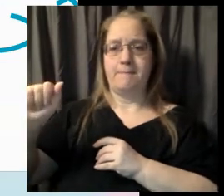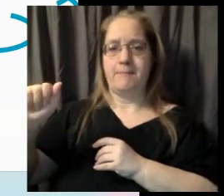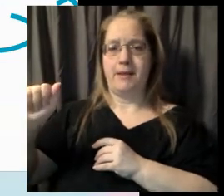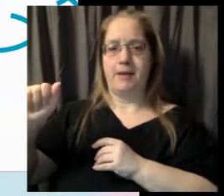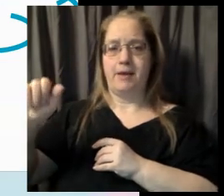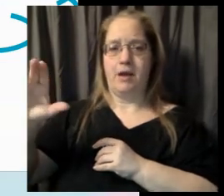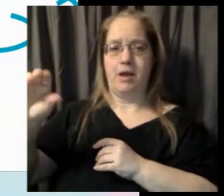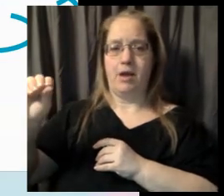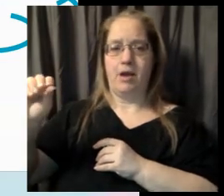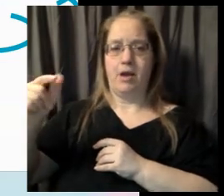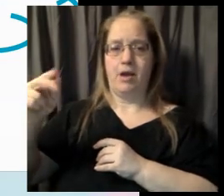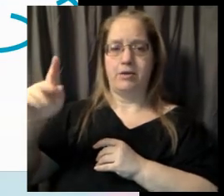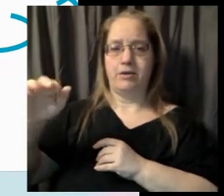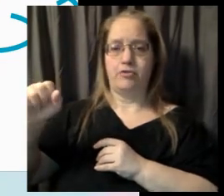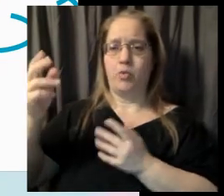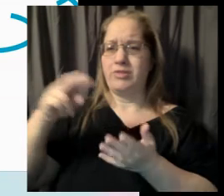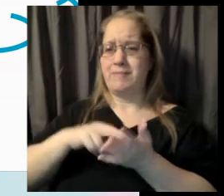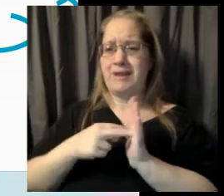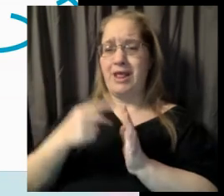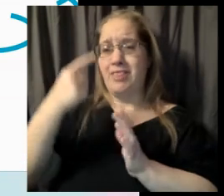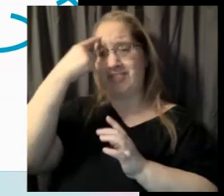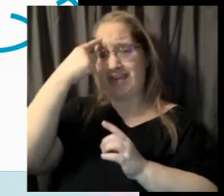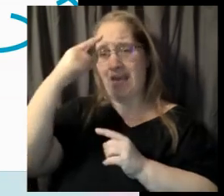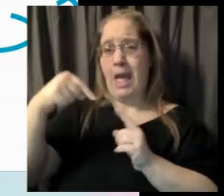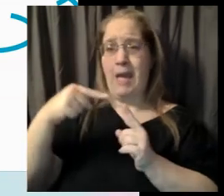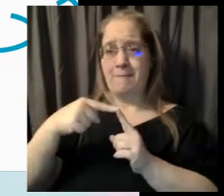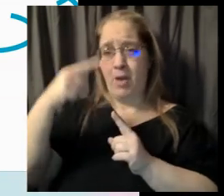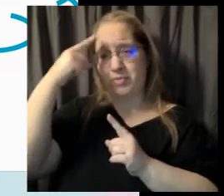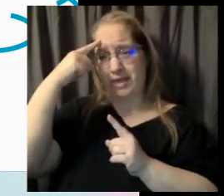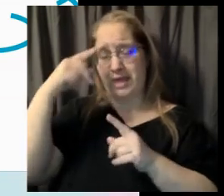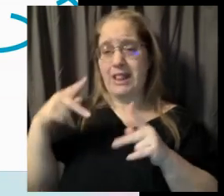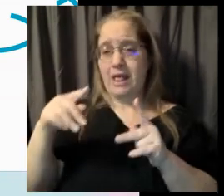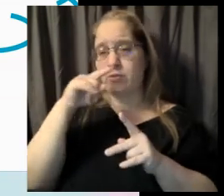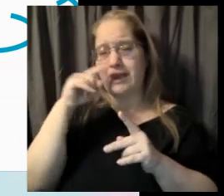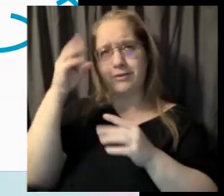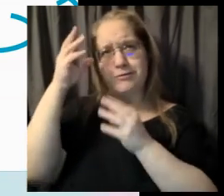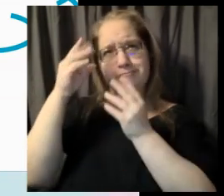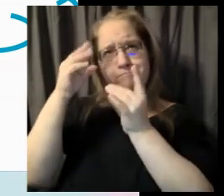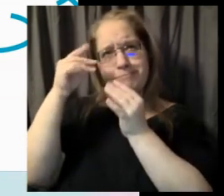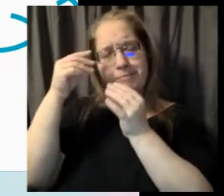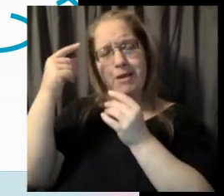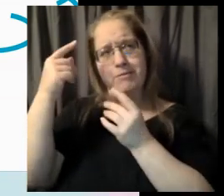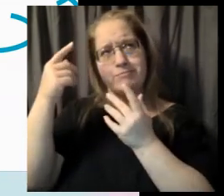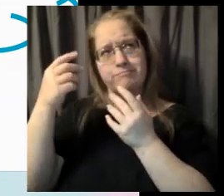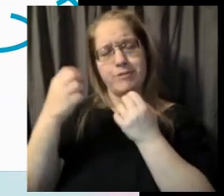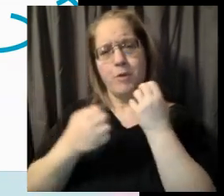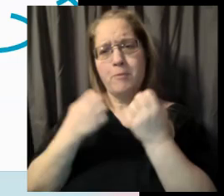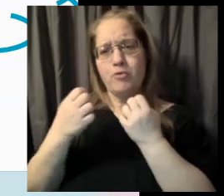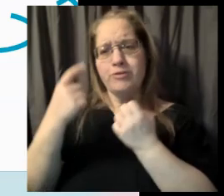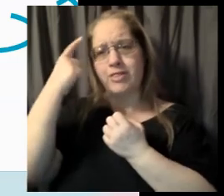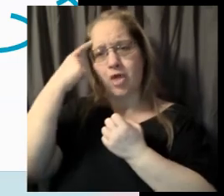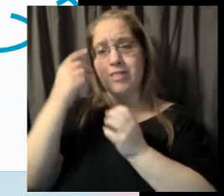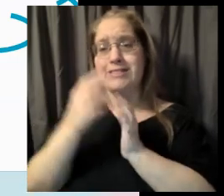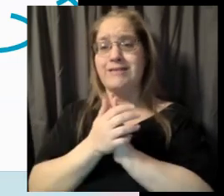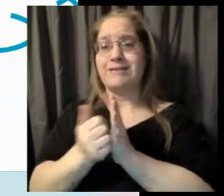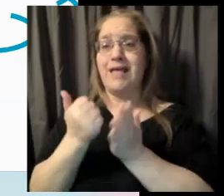thinking about thinking. It allows children to reflect on their thoughts and on their emotion. This skill helps children